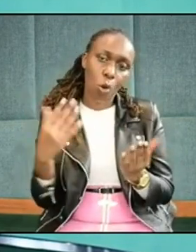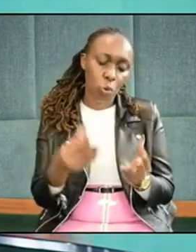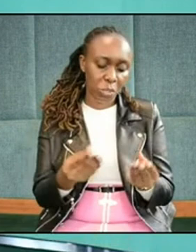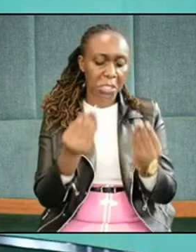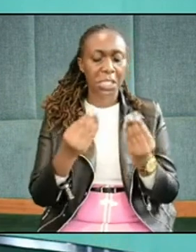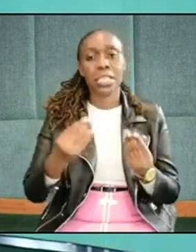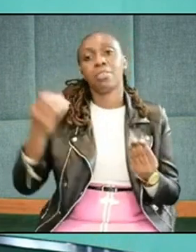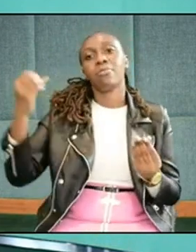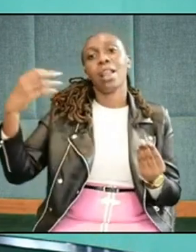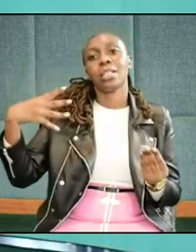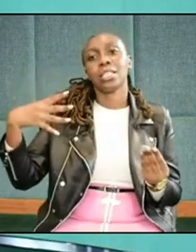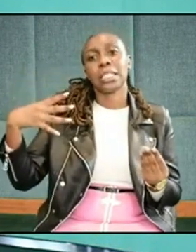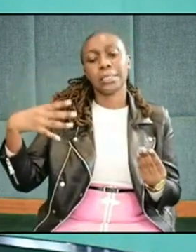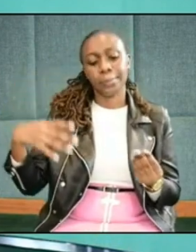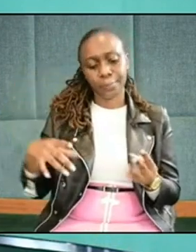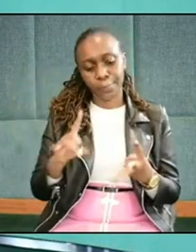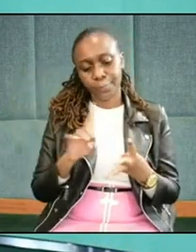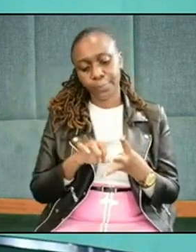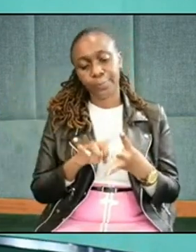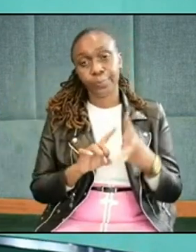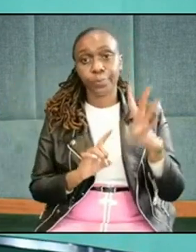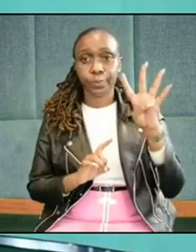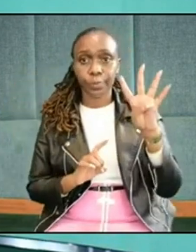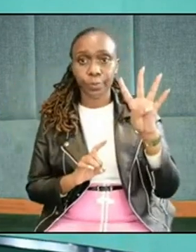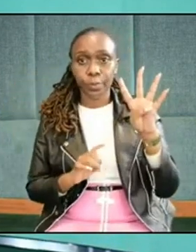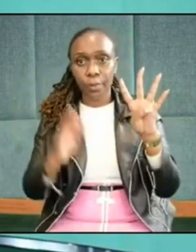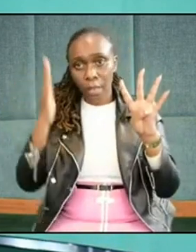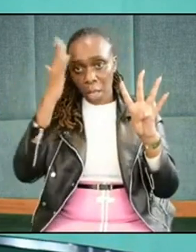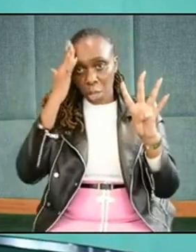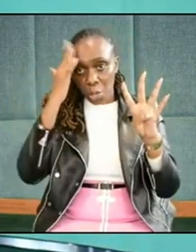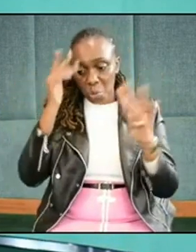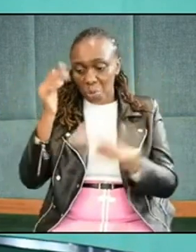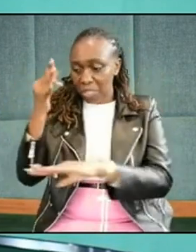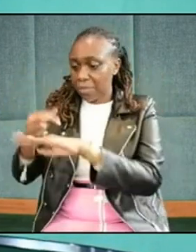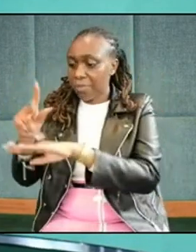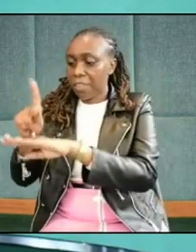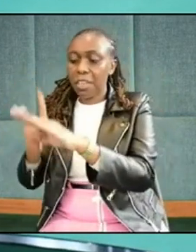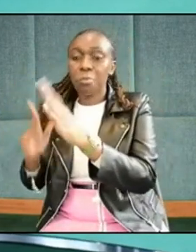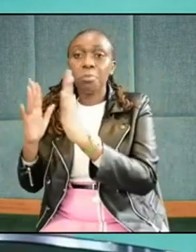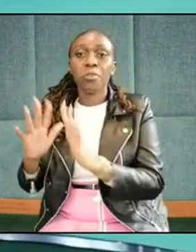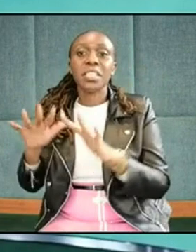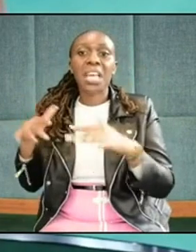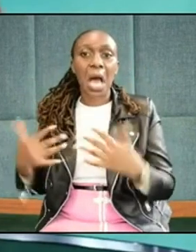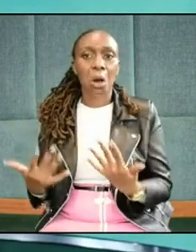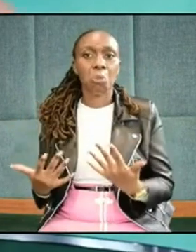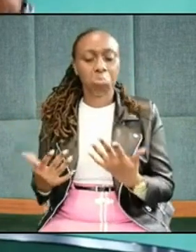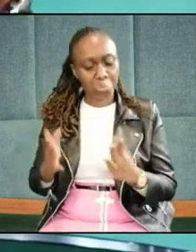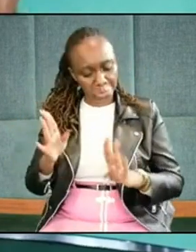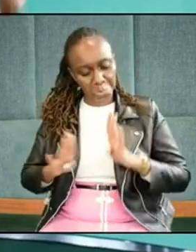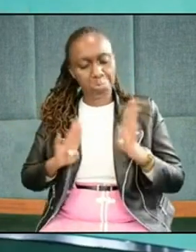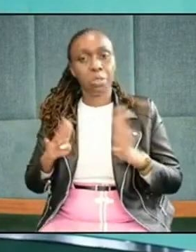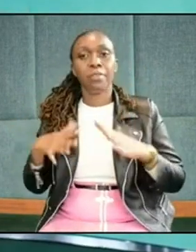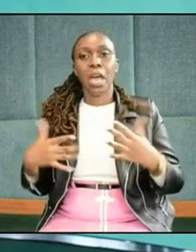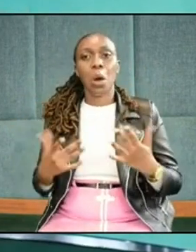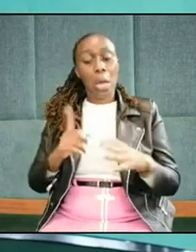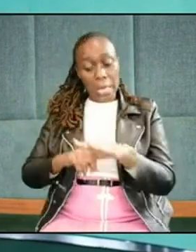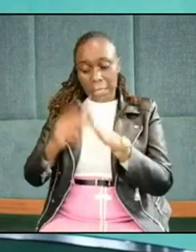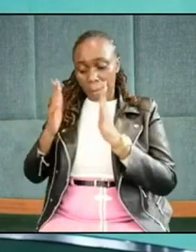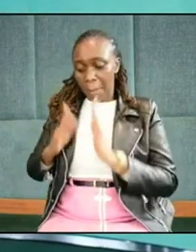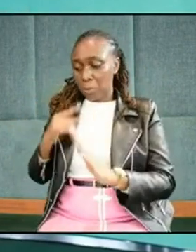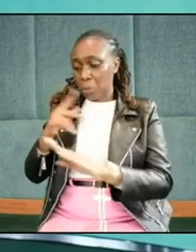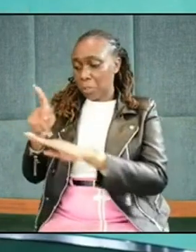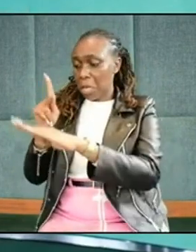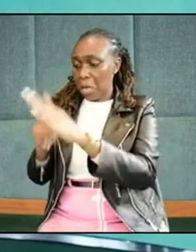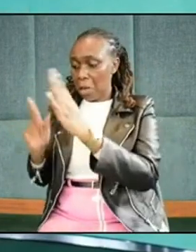light. And number four, you will know them by their fruits. If he says, I'm a prophet, that